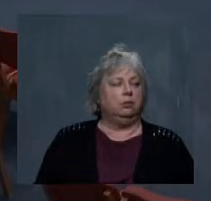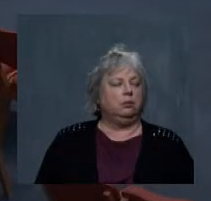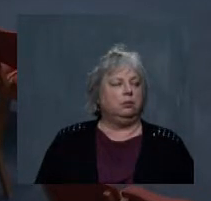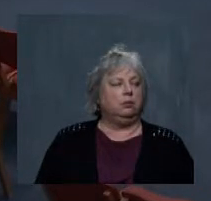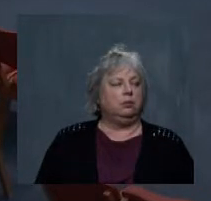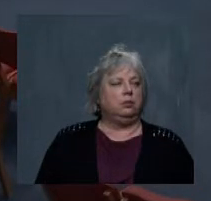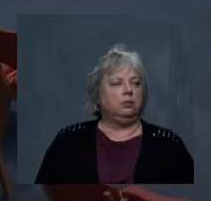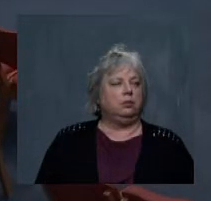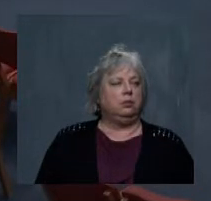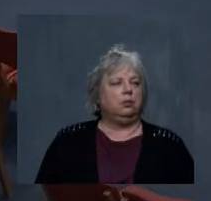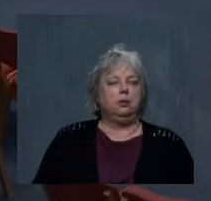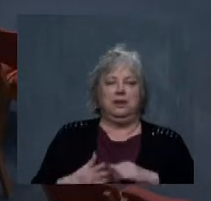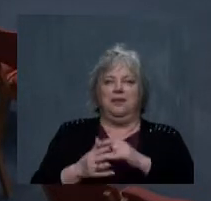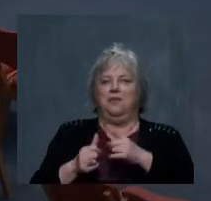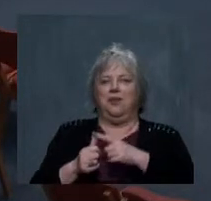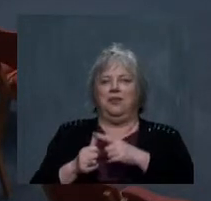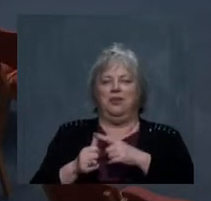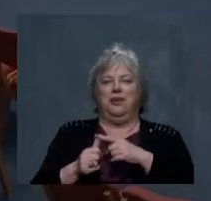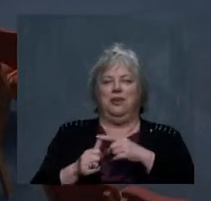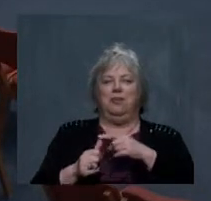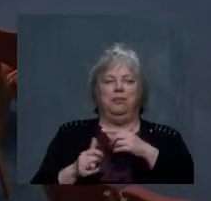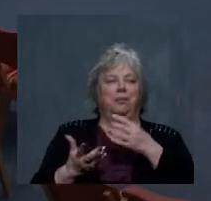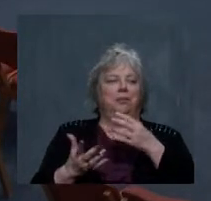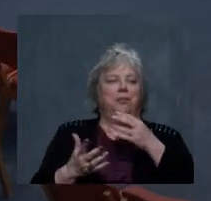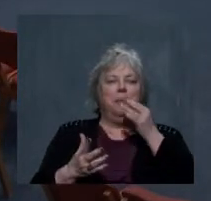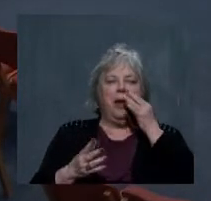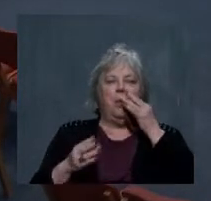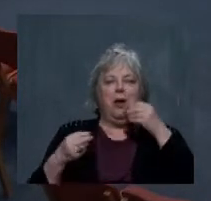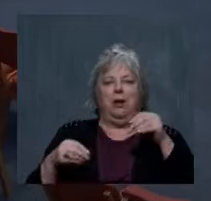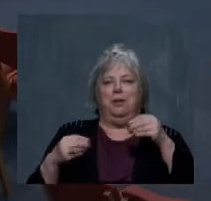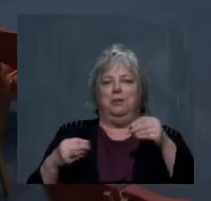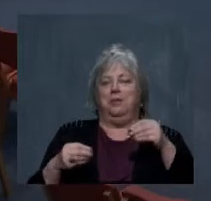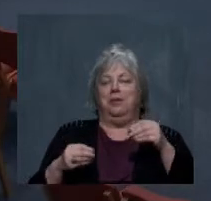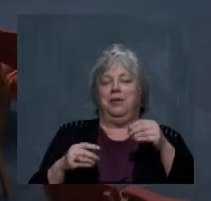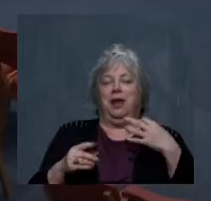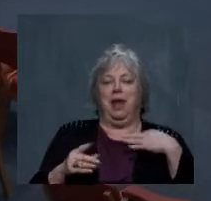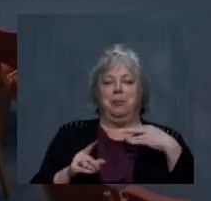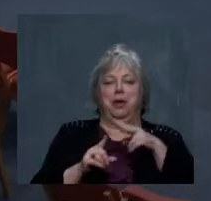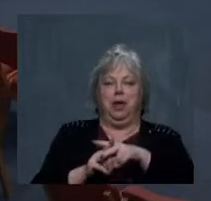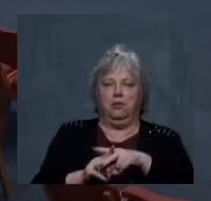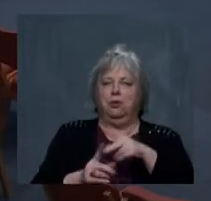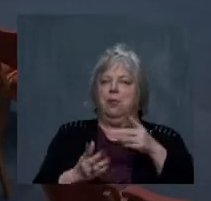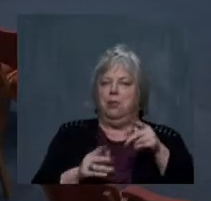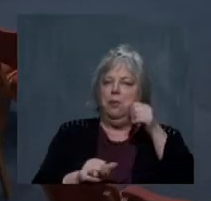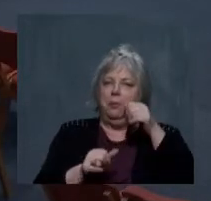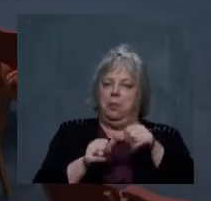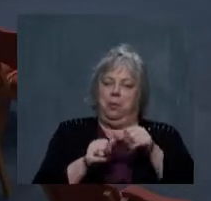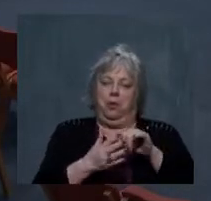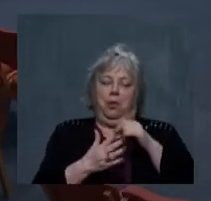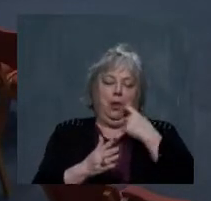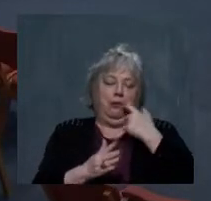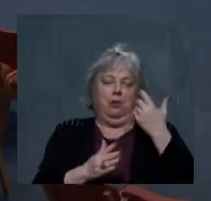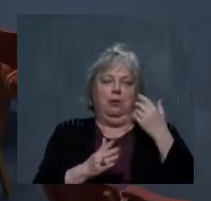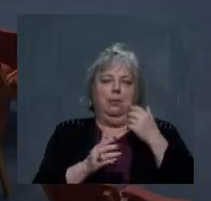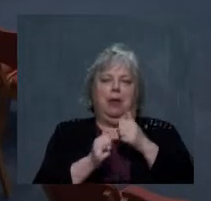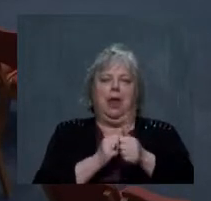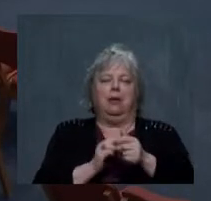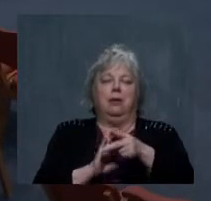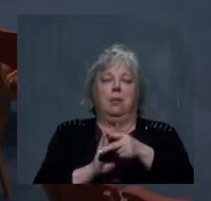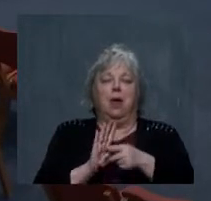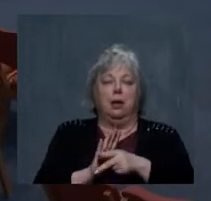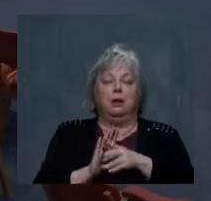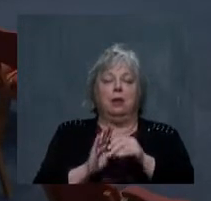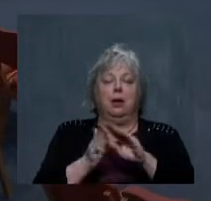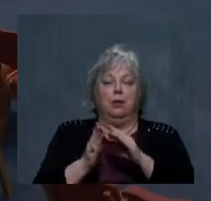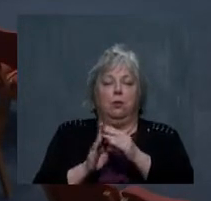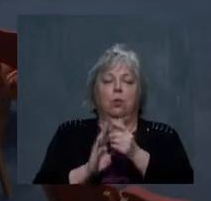comments? This is our first application for a dispensary. Y'all may recall that we just passed the policy and the ordinance